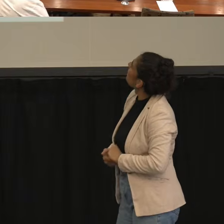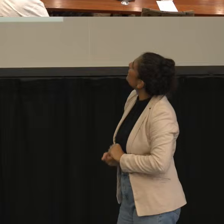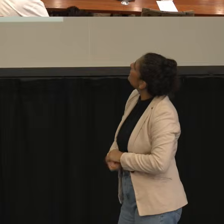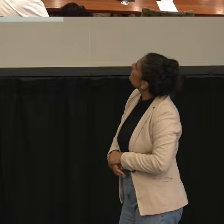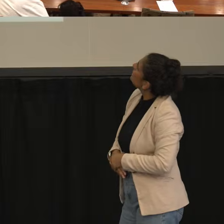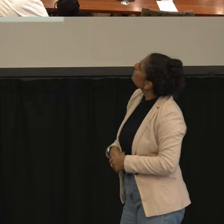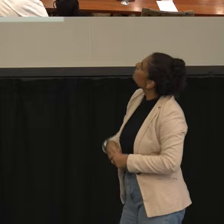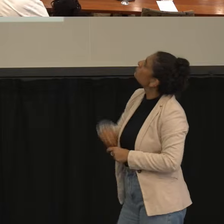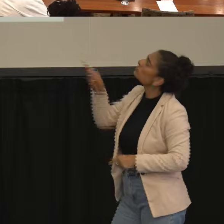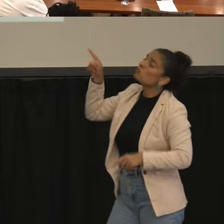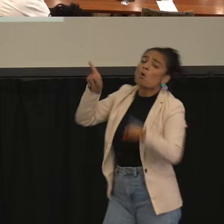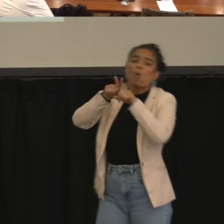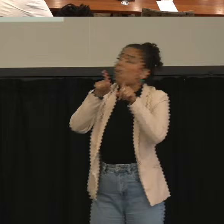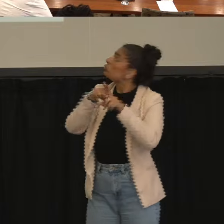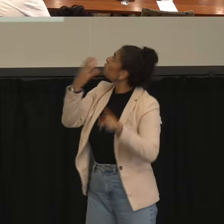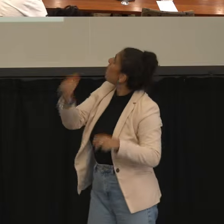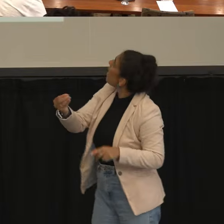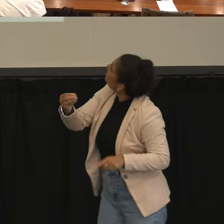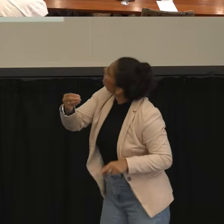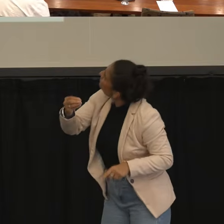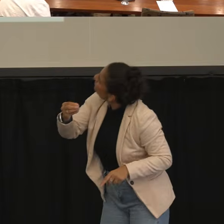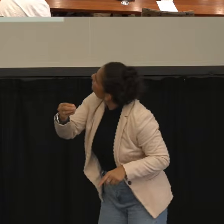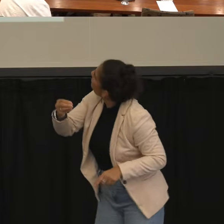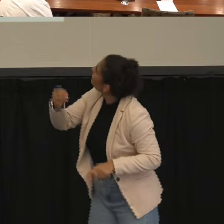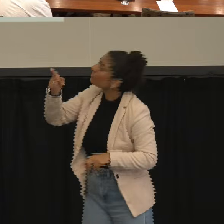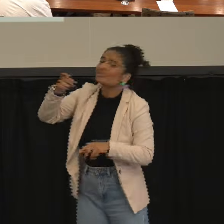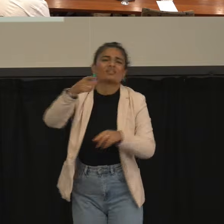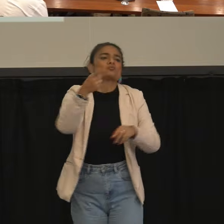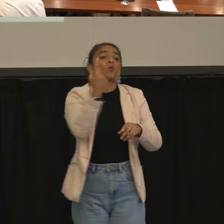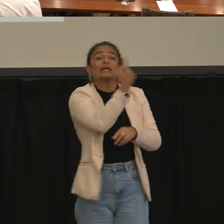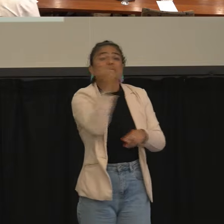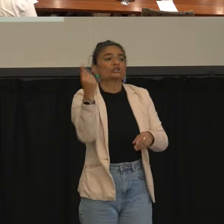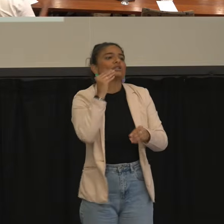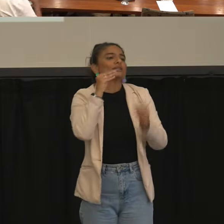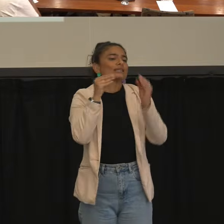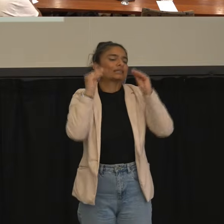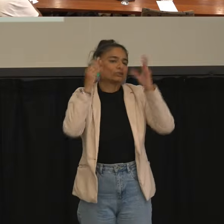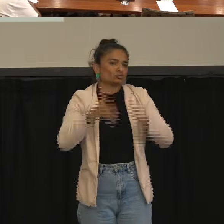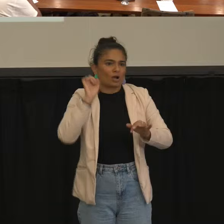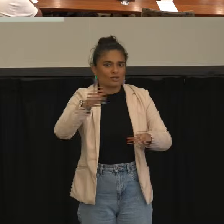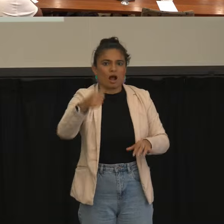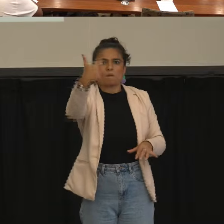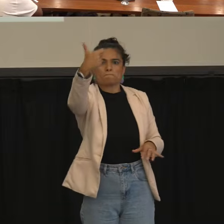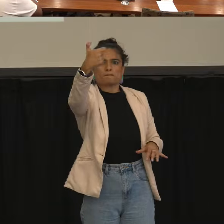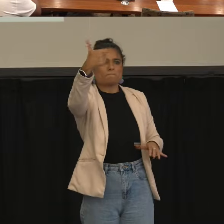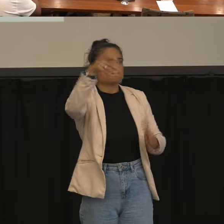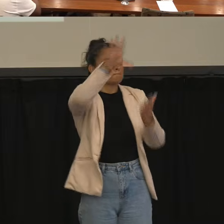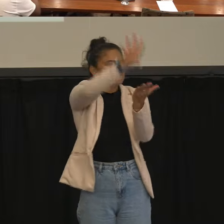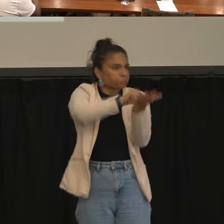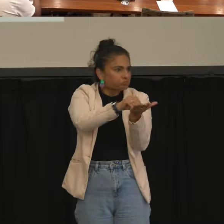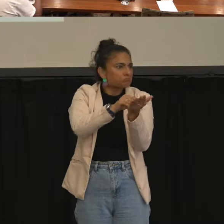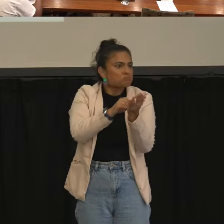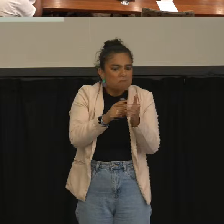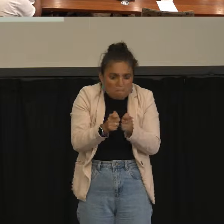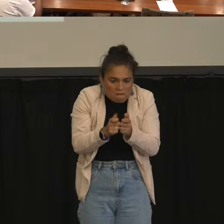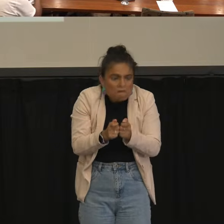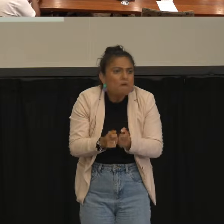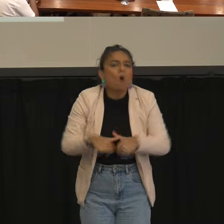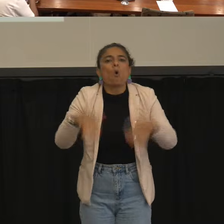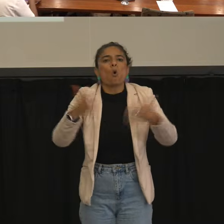watch it on another device and have it on a smaller screen, etc. So we've given each of the